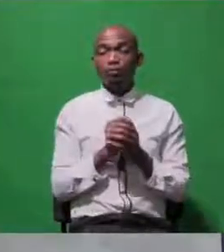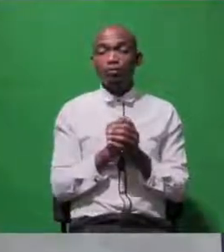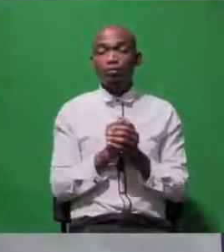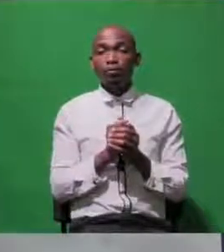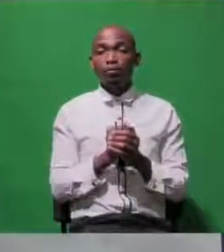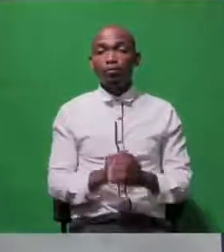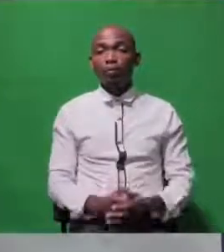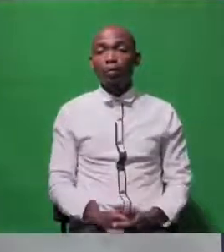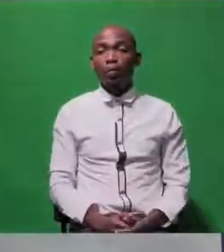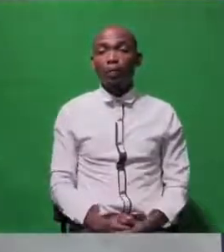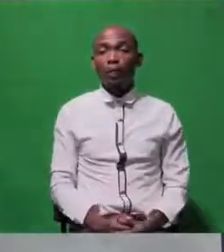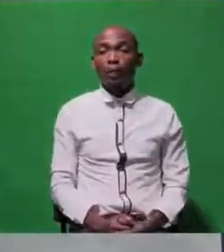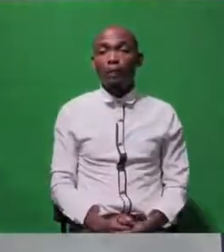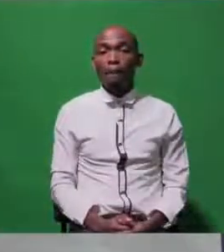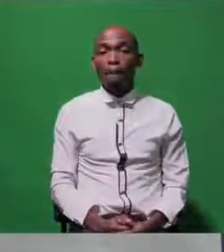introduced